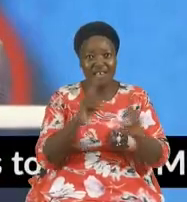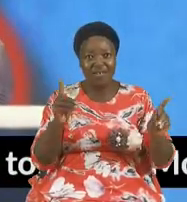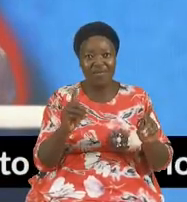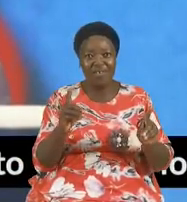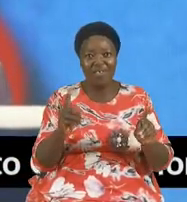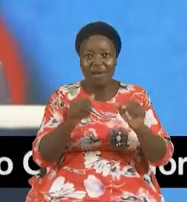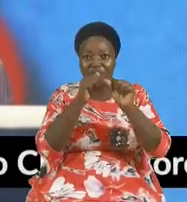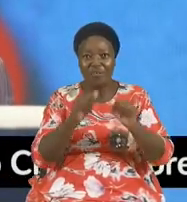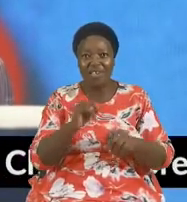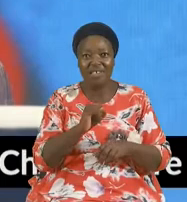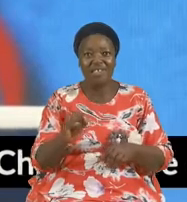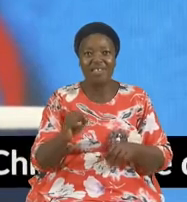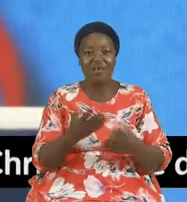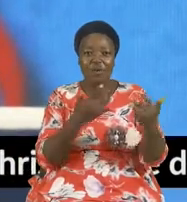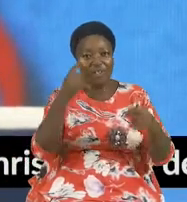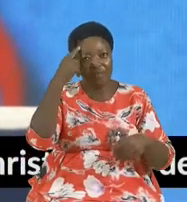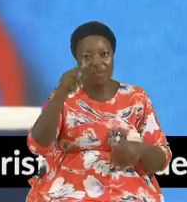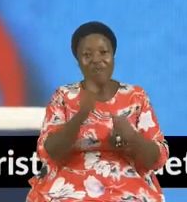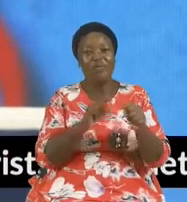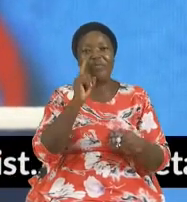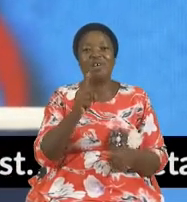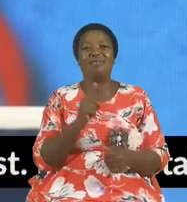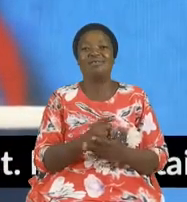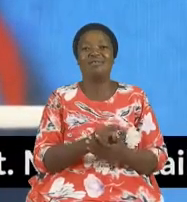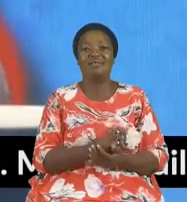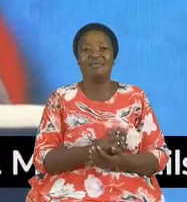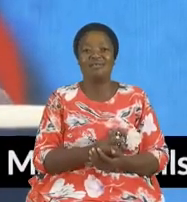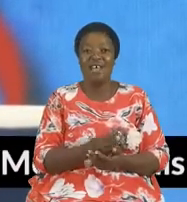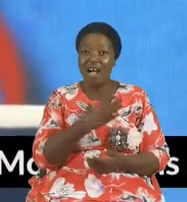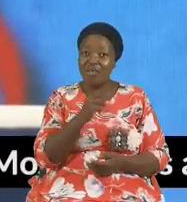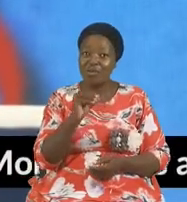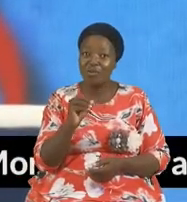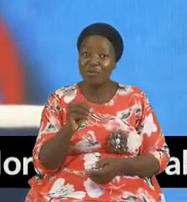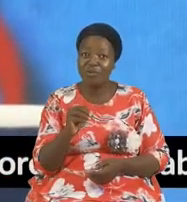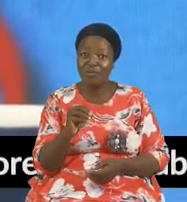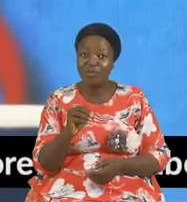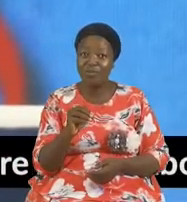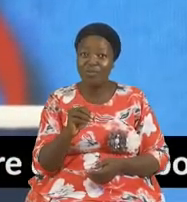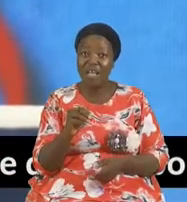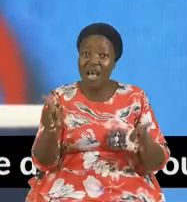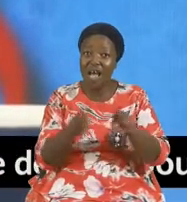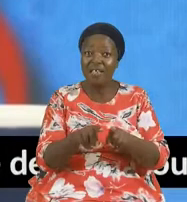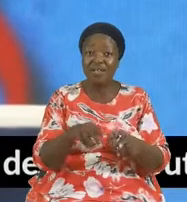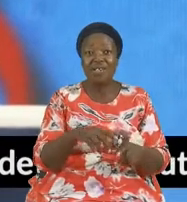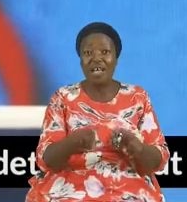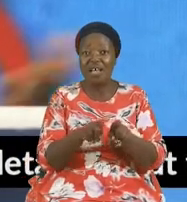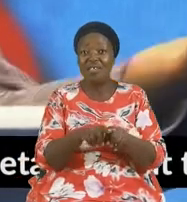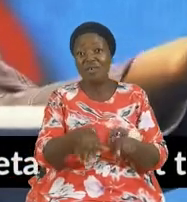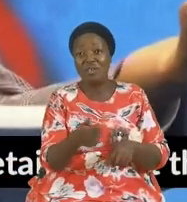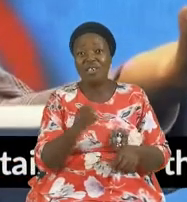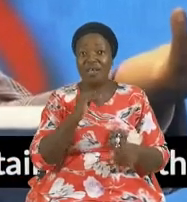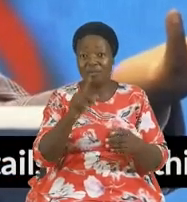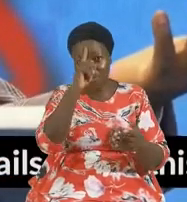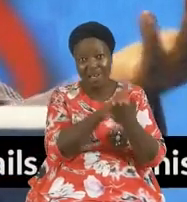Lord has healing, deliverance, blessing waiting for everyone. And